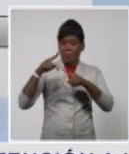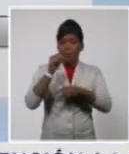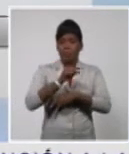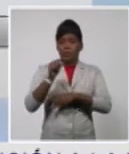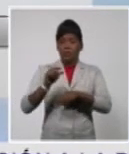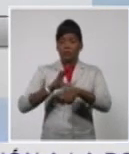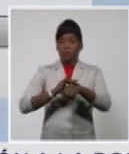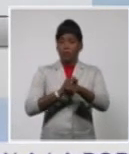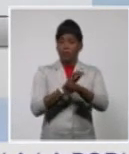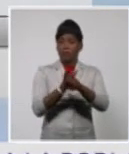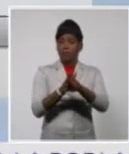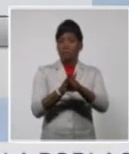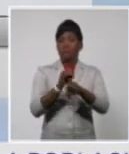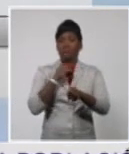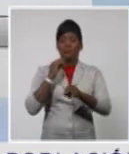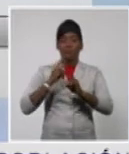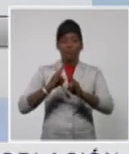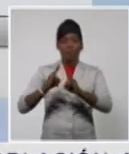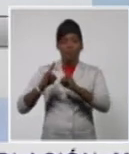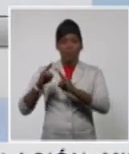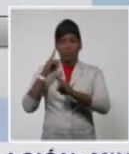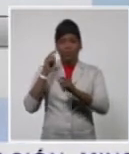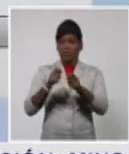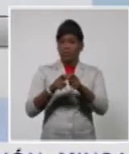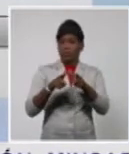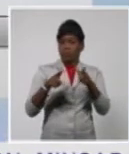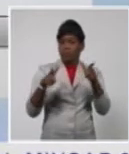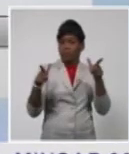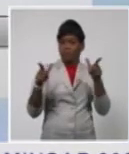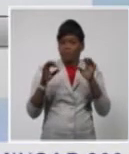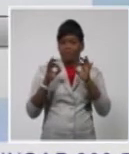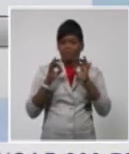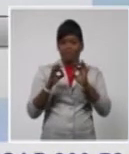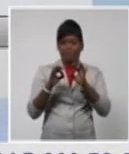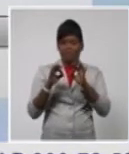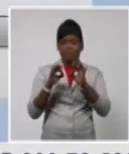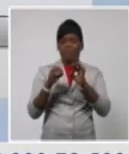87,888 infections in one day and a total amount of